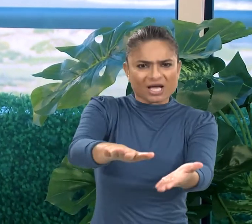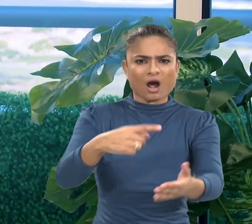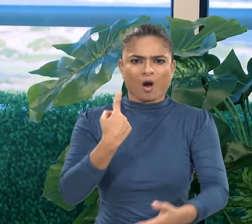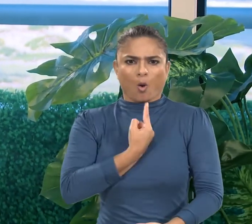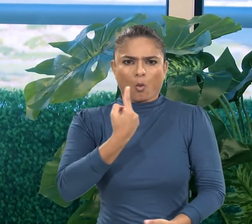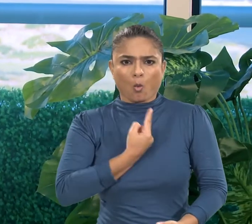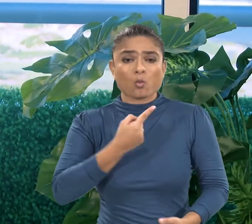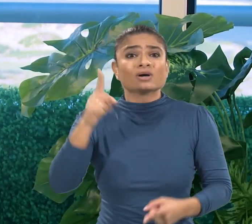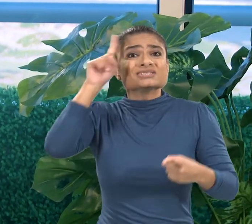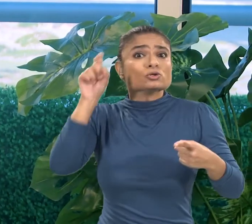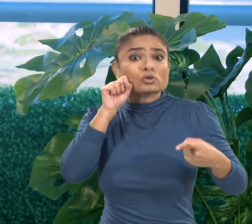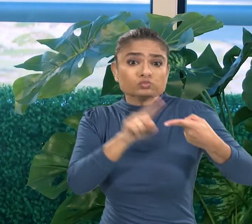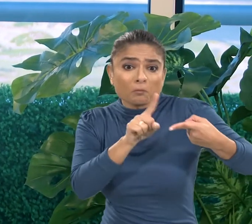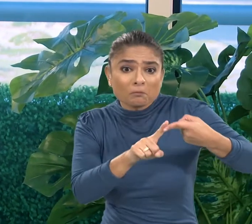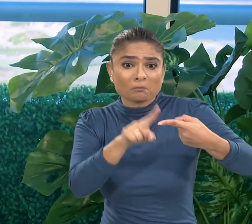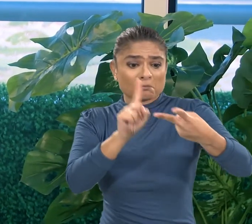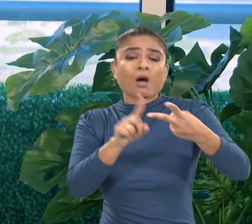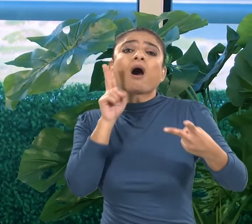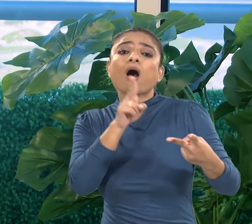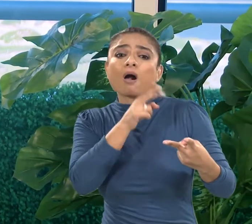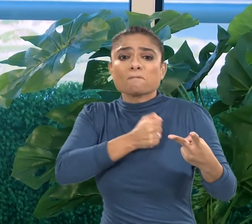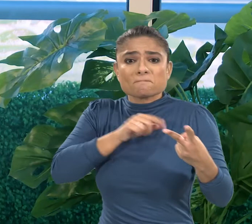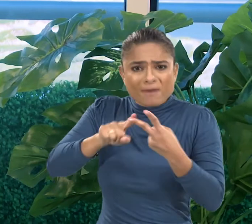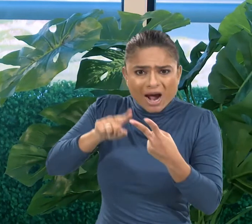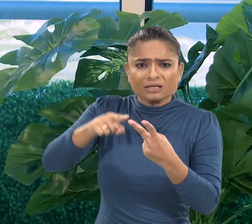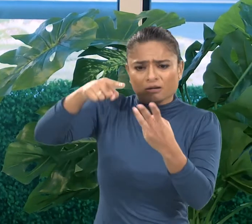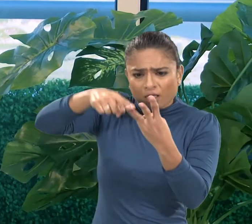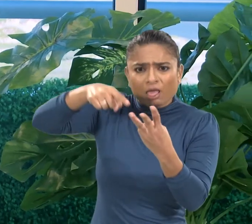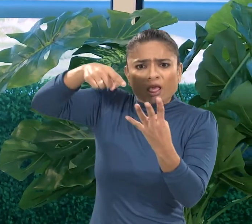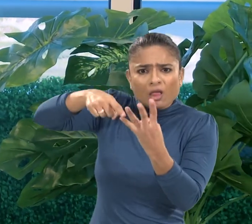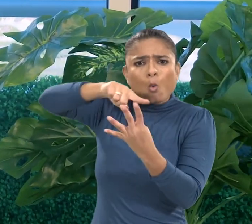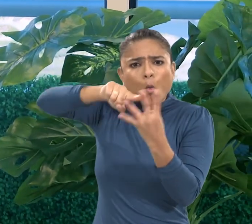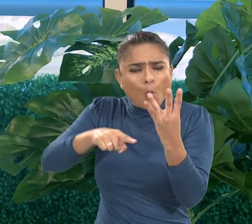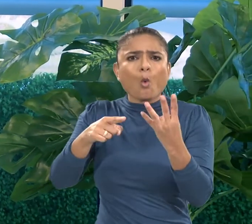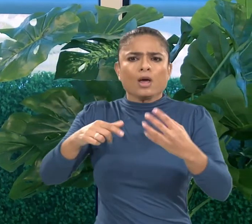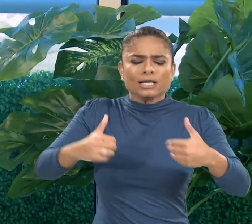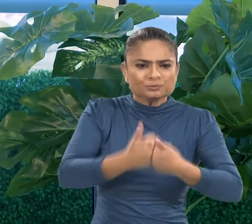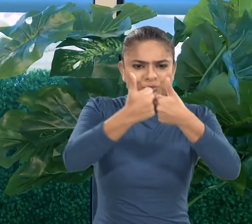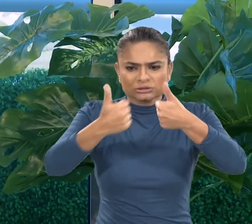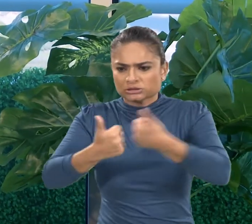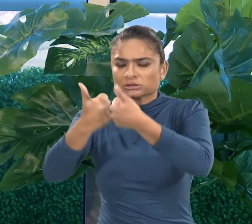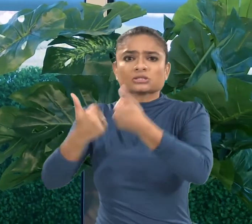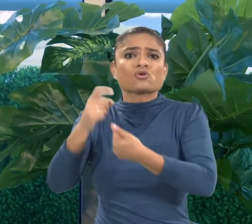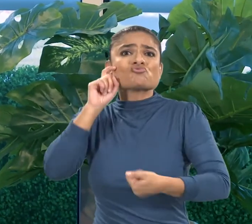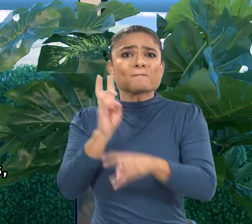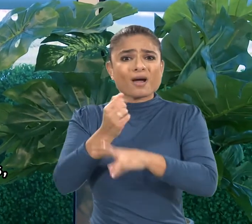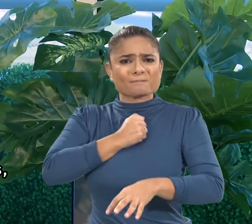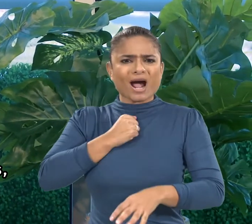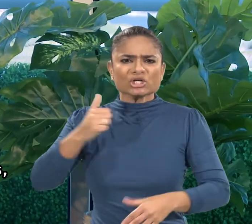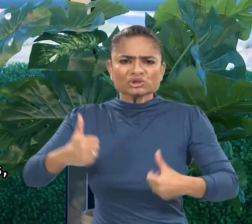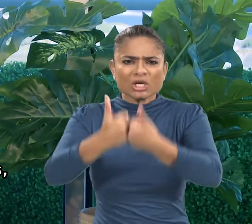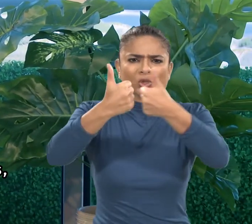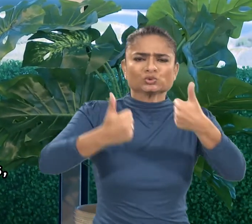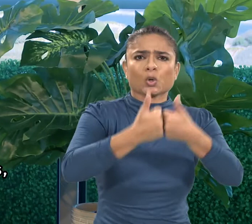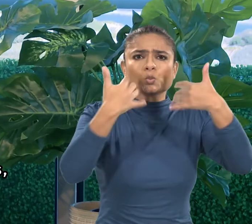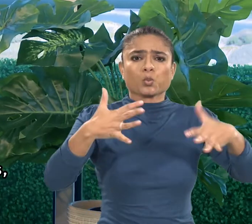grandfather died, one of whom who had Down syndrome, my Uncle Evan. Though my grandmother experienced many challenges, with the